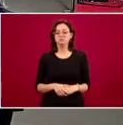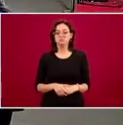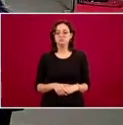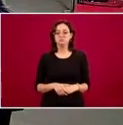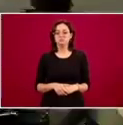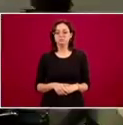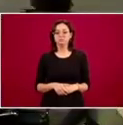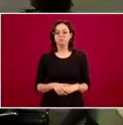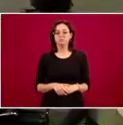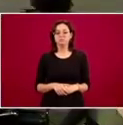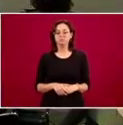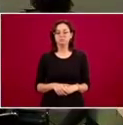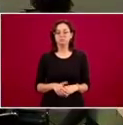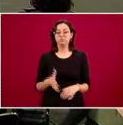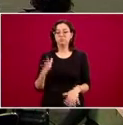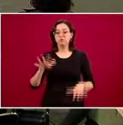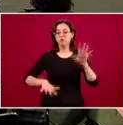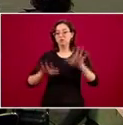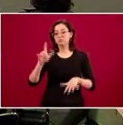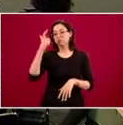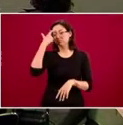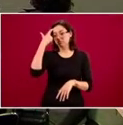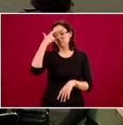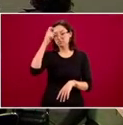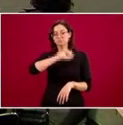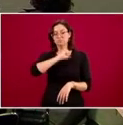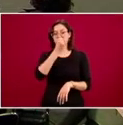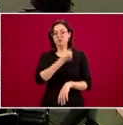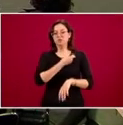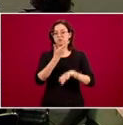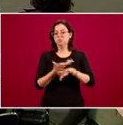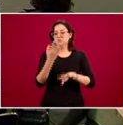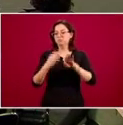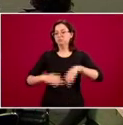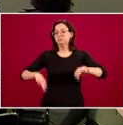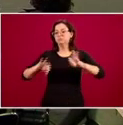topics and seek for attention.